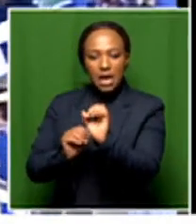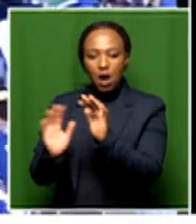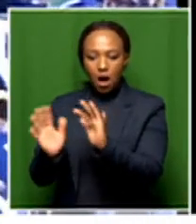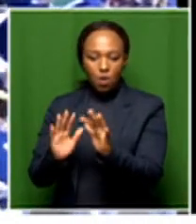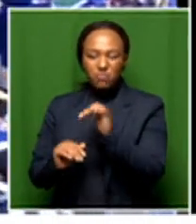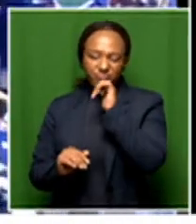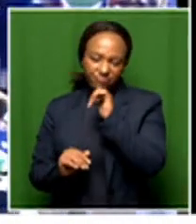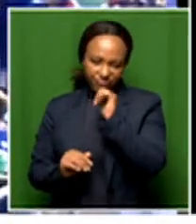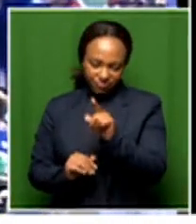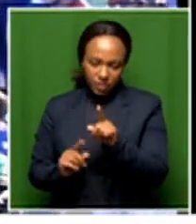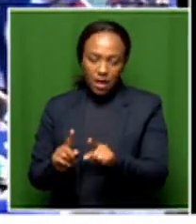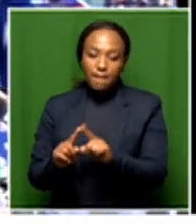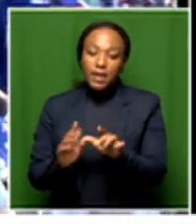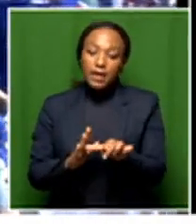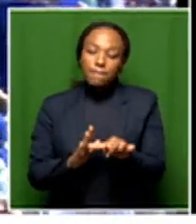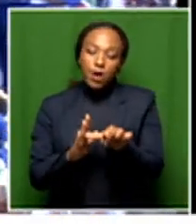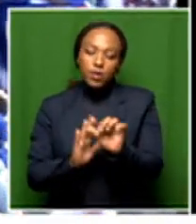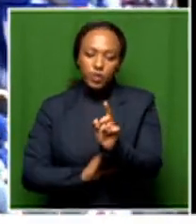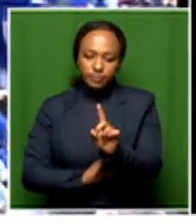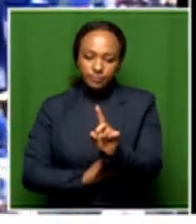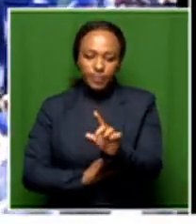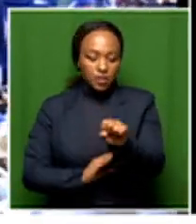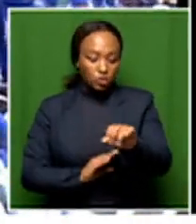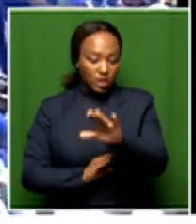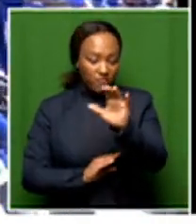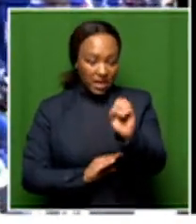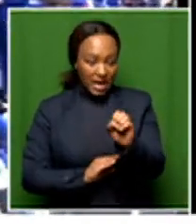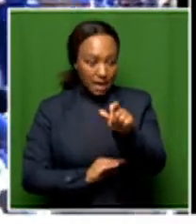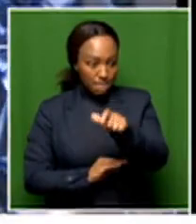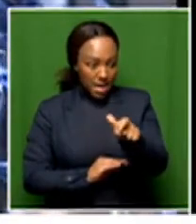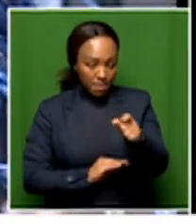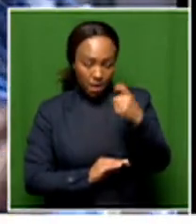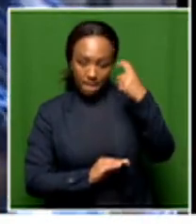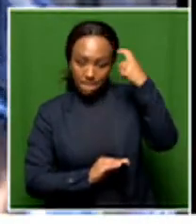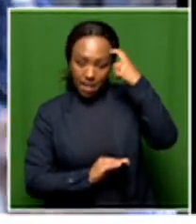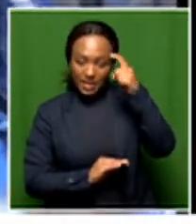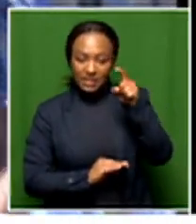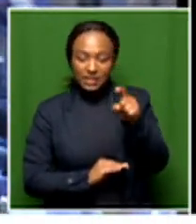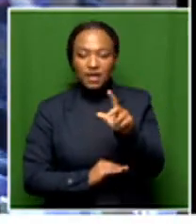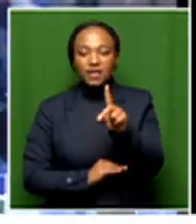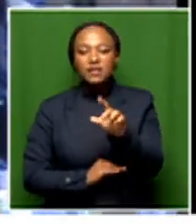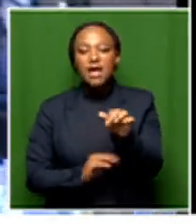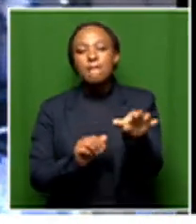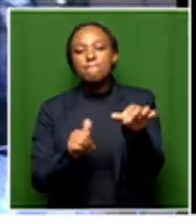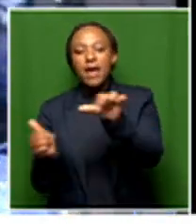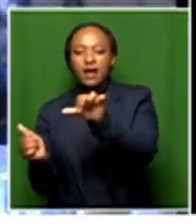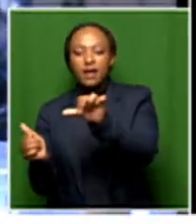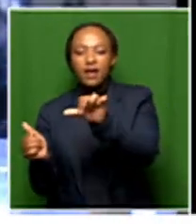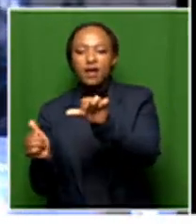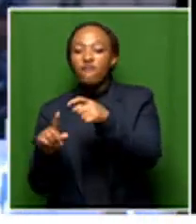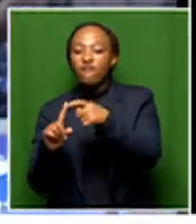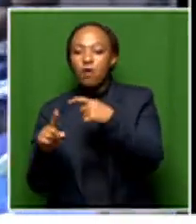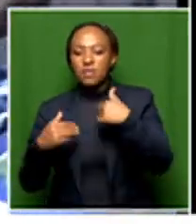is this, is that in the mind of South Africans, the DA has gone back to its original self, which